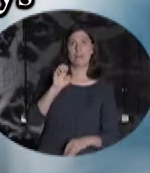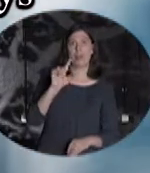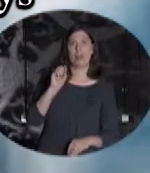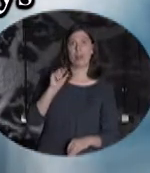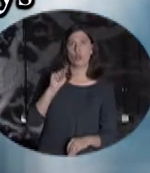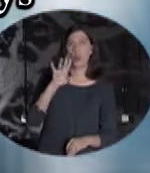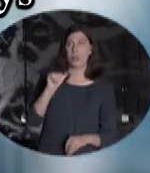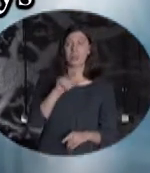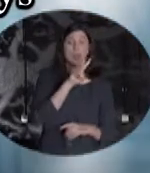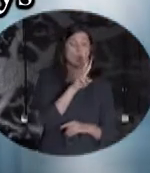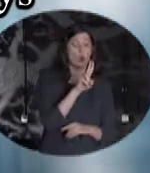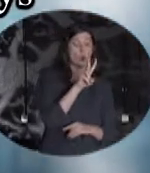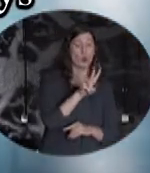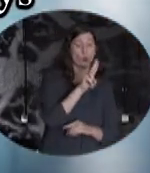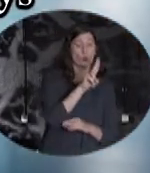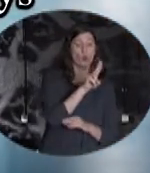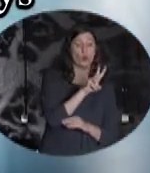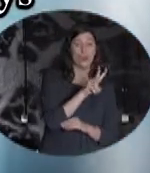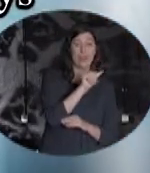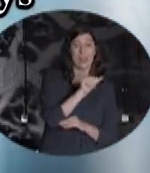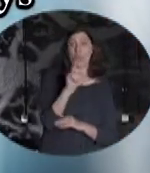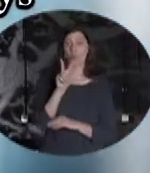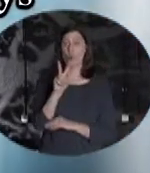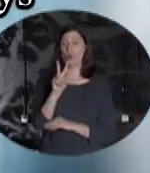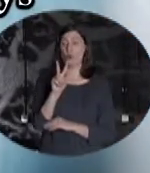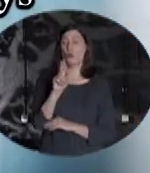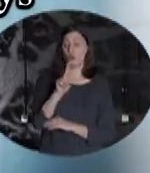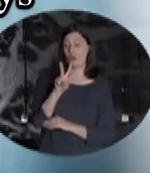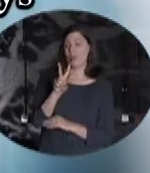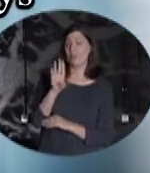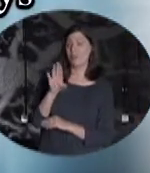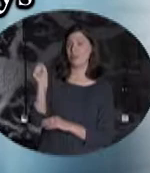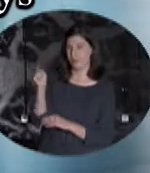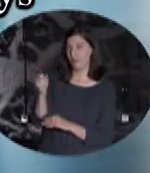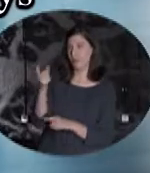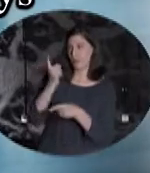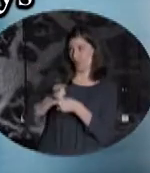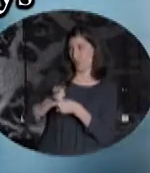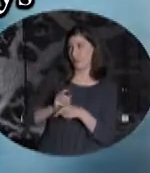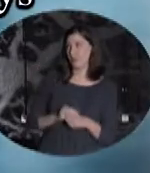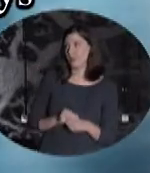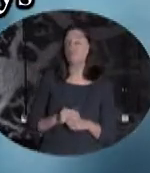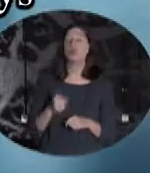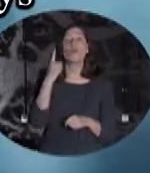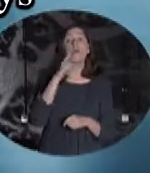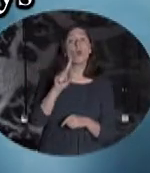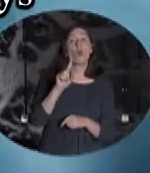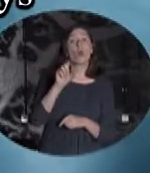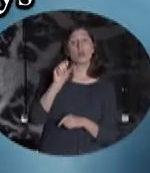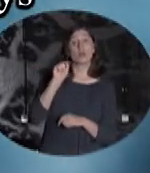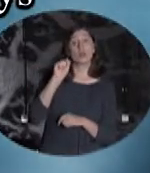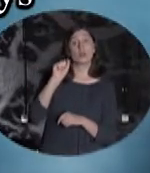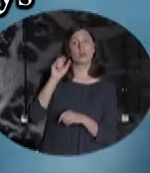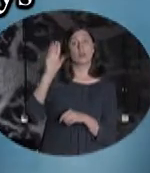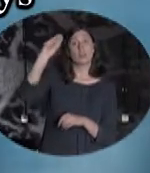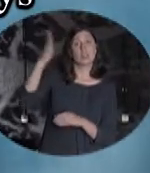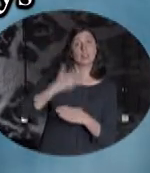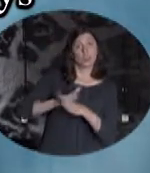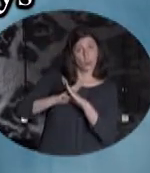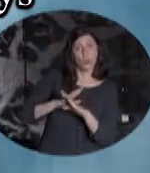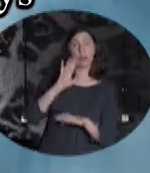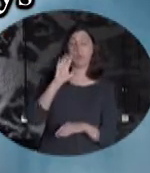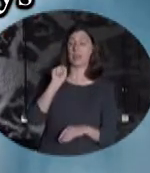UVA and UVB? Yes, absolutely. So, and also you want to look at, when you're choosing a sunscreen, what is the SPF, or the sun protection